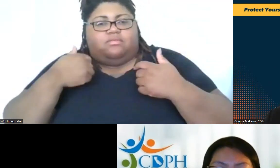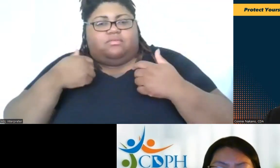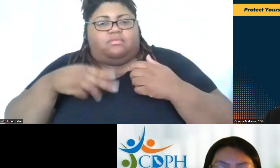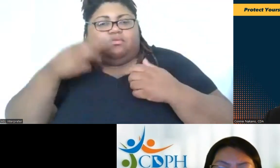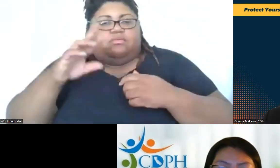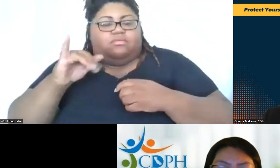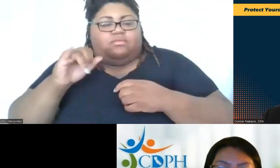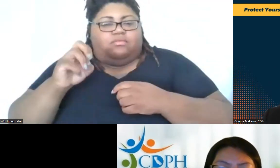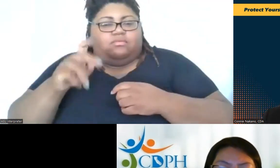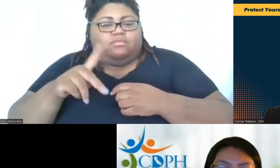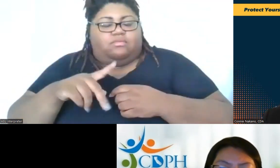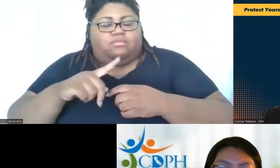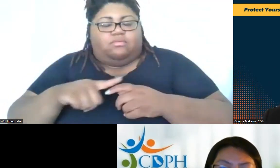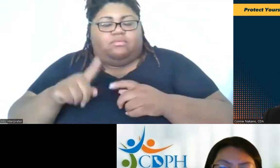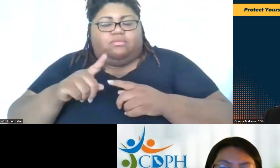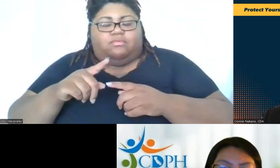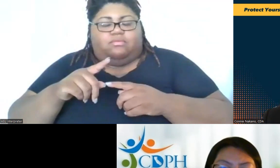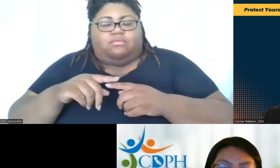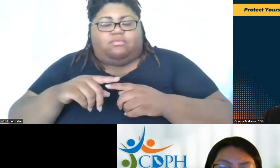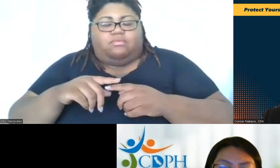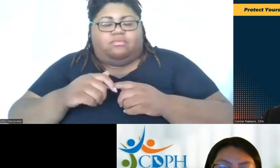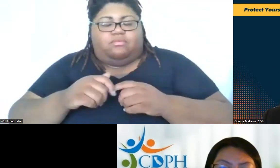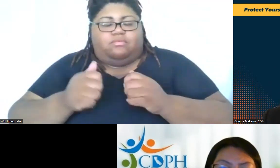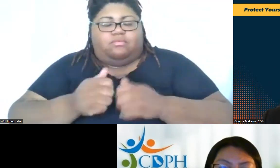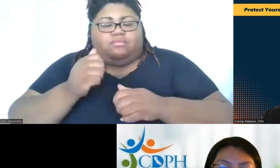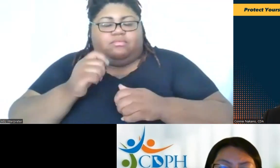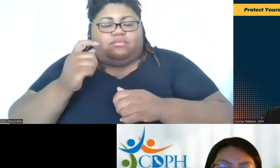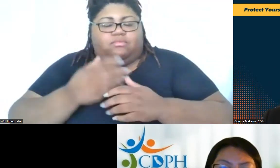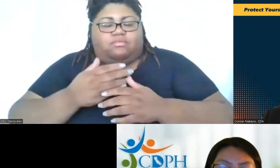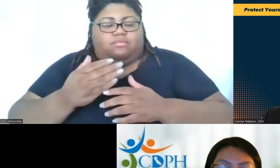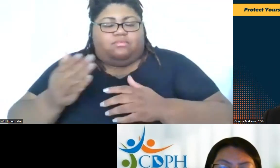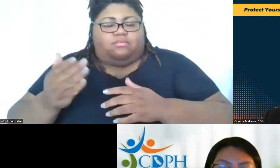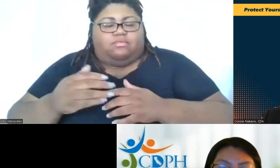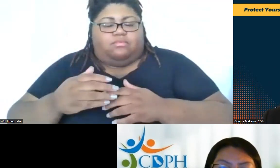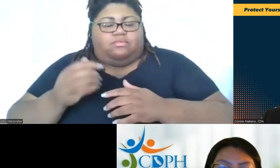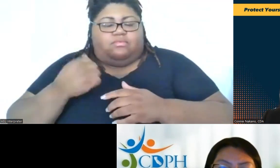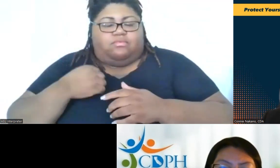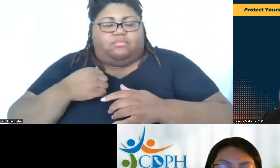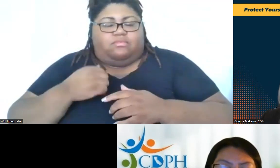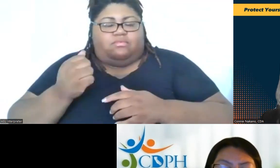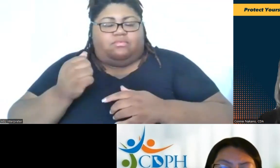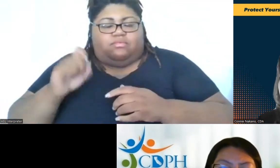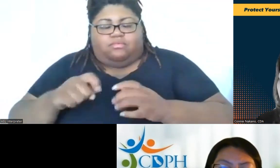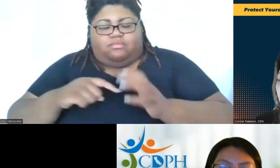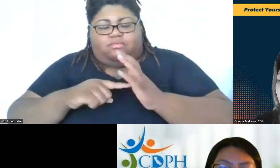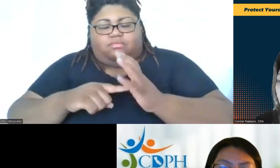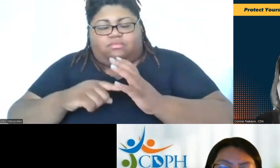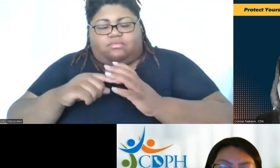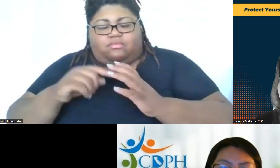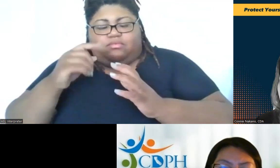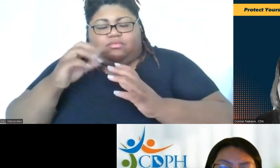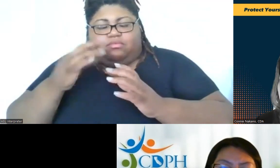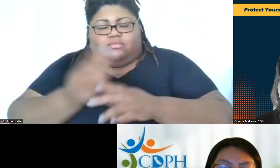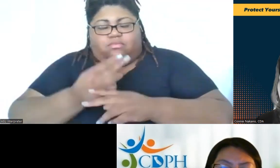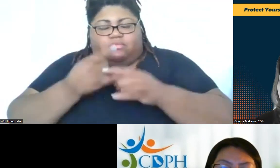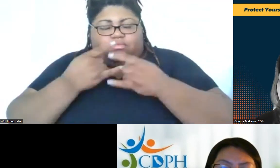not safety measures, but a lot of the things that you can do to mitigate, whether it's like vaccinations, washing hands, wearing a mask, but a lot that